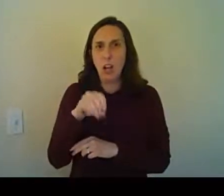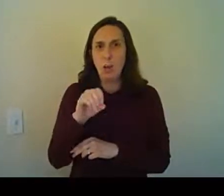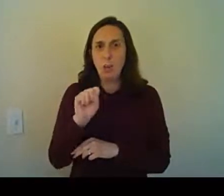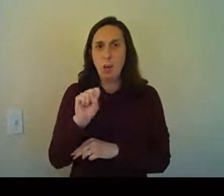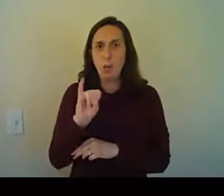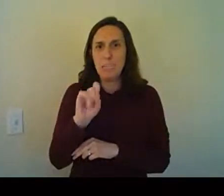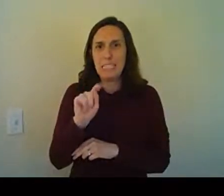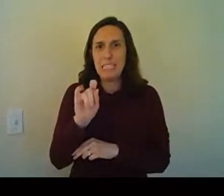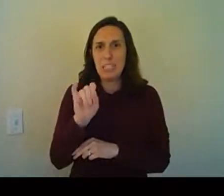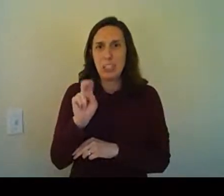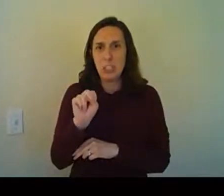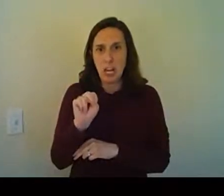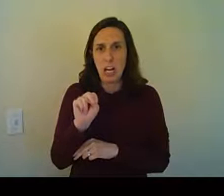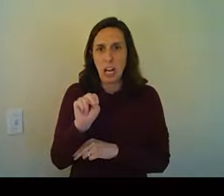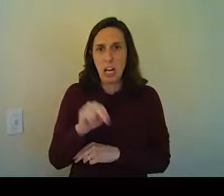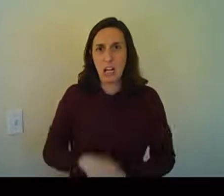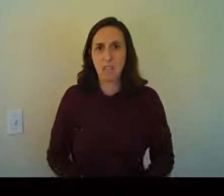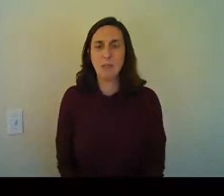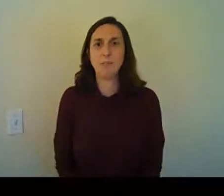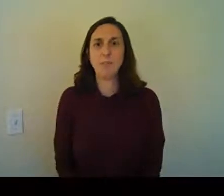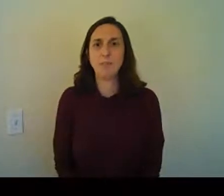So that's where we're going with this.